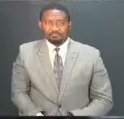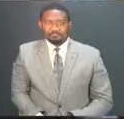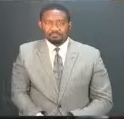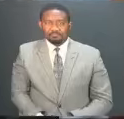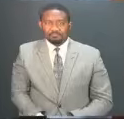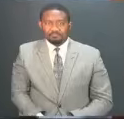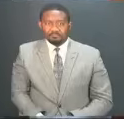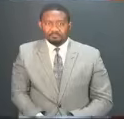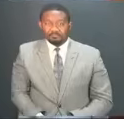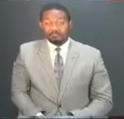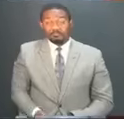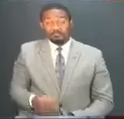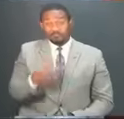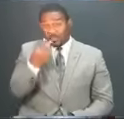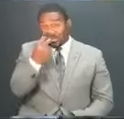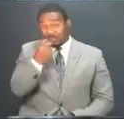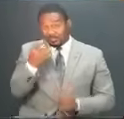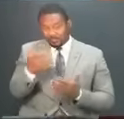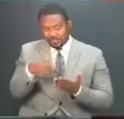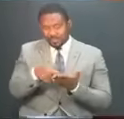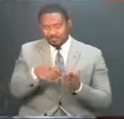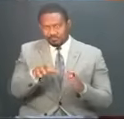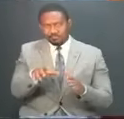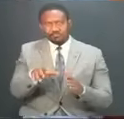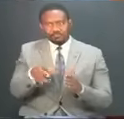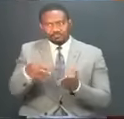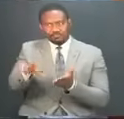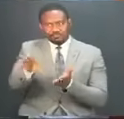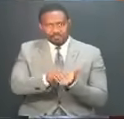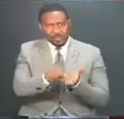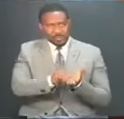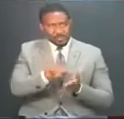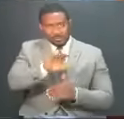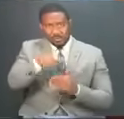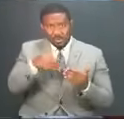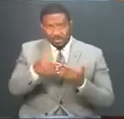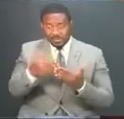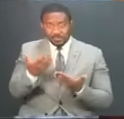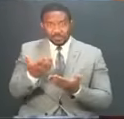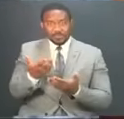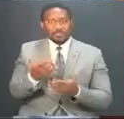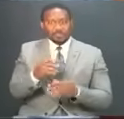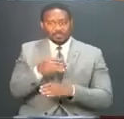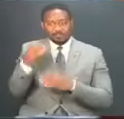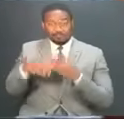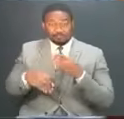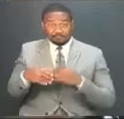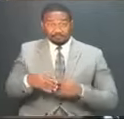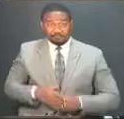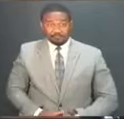Mr. Speaker, I want the report to be captured as it has been duly read. And in conclusion, Mr. Speaker,